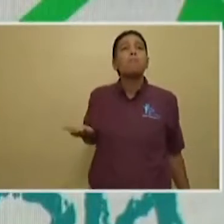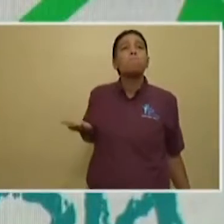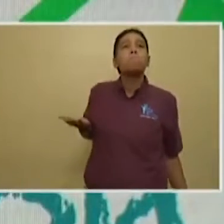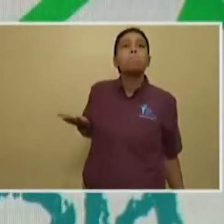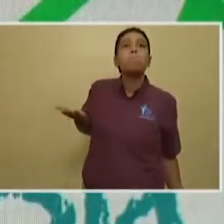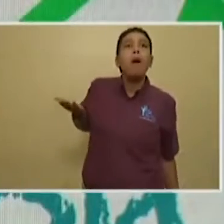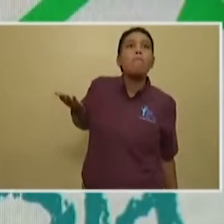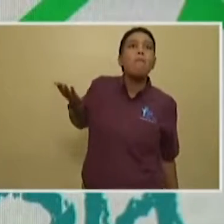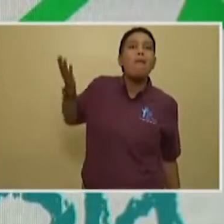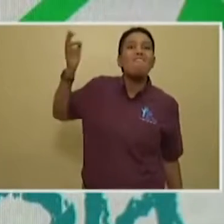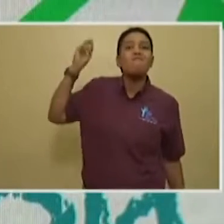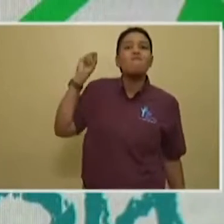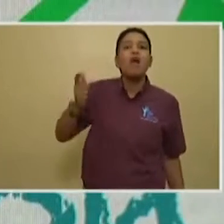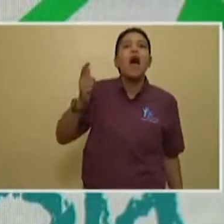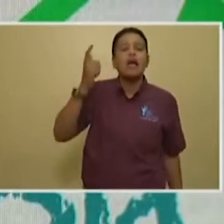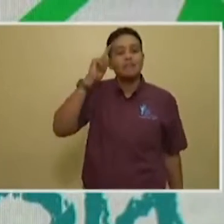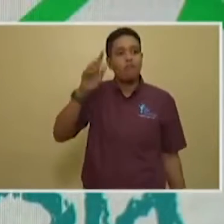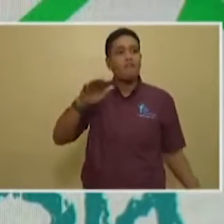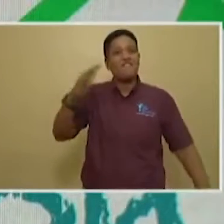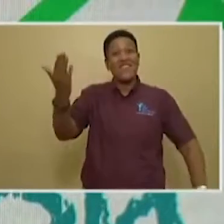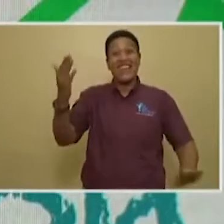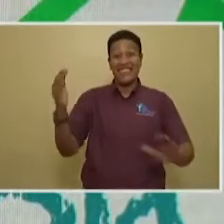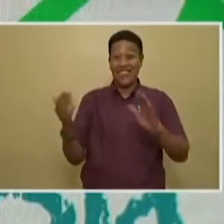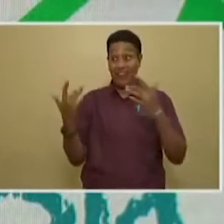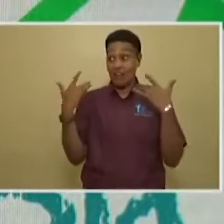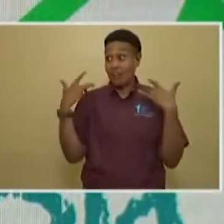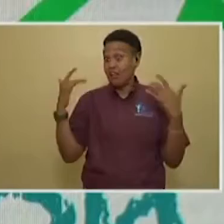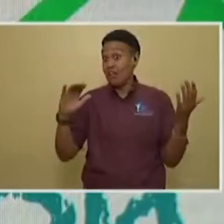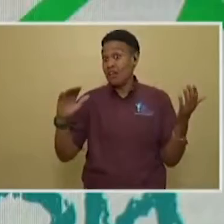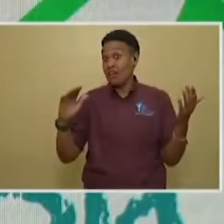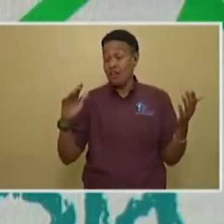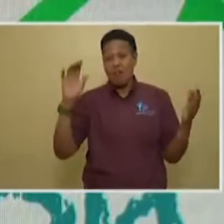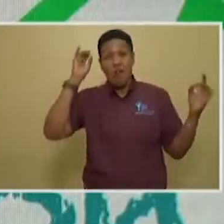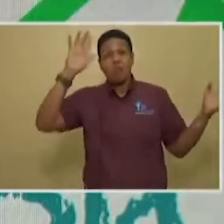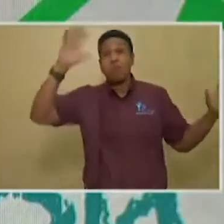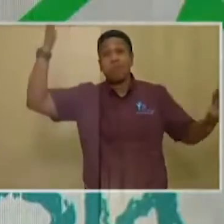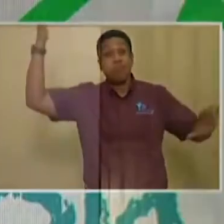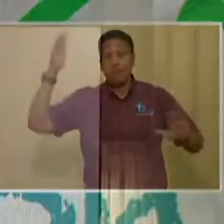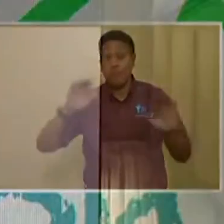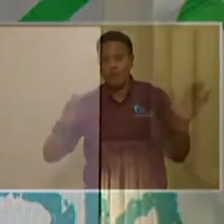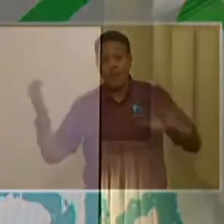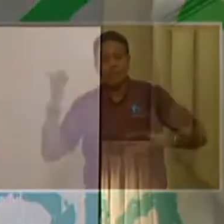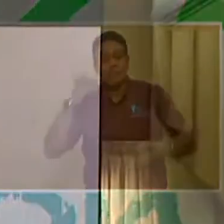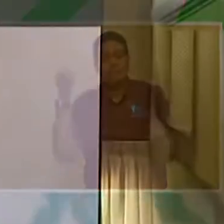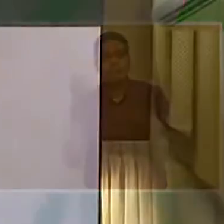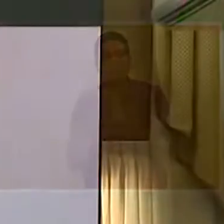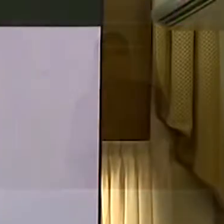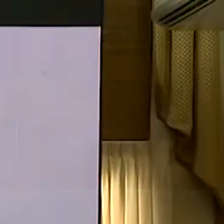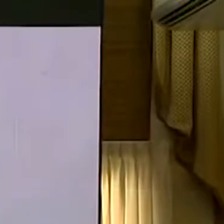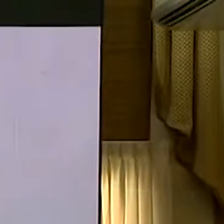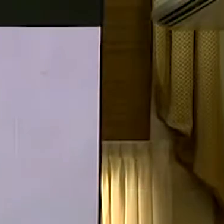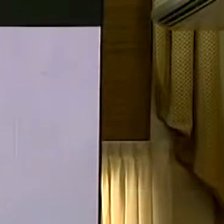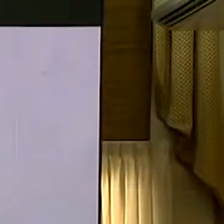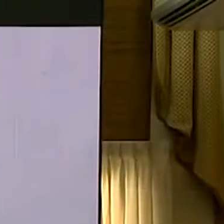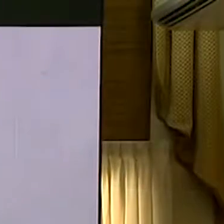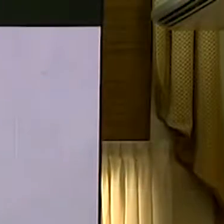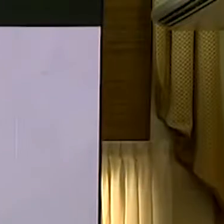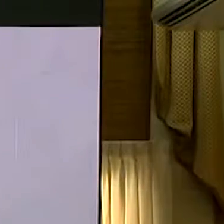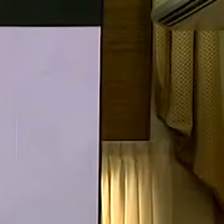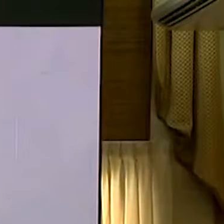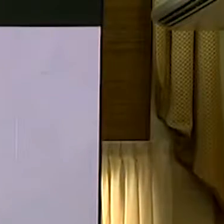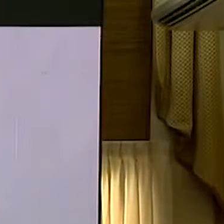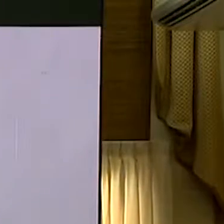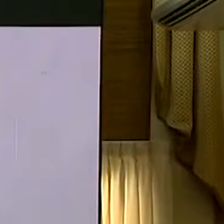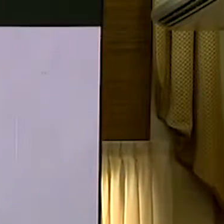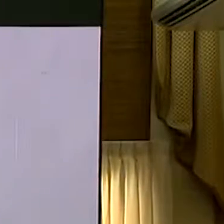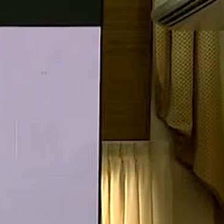rapidly for a fatal event if infected after you have passed 60. So teachers who